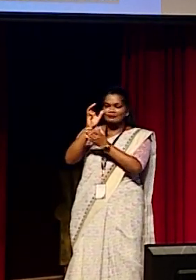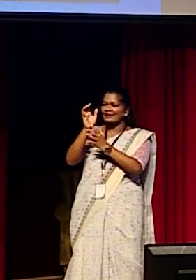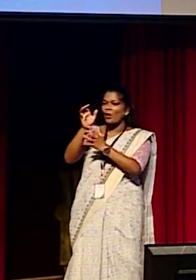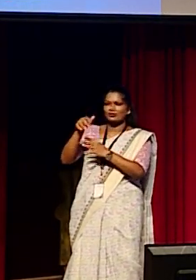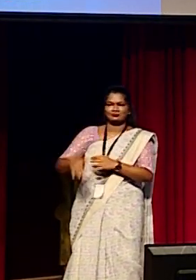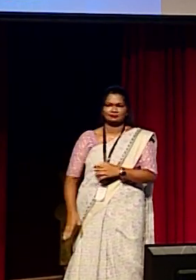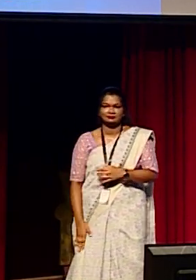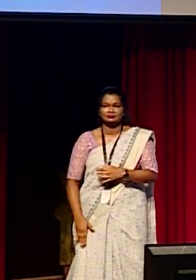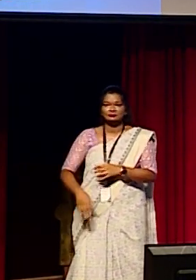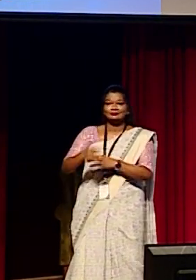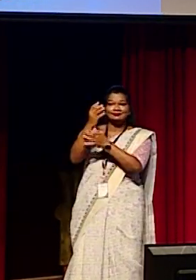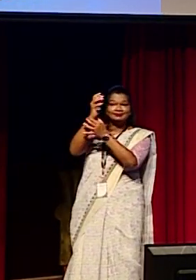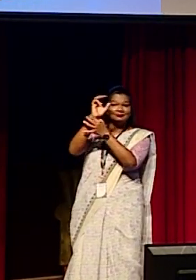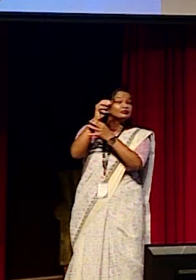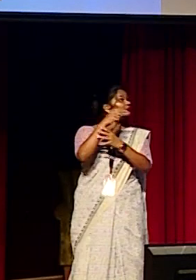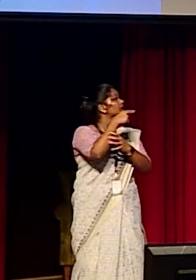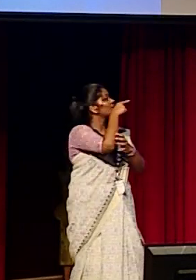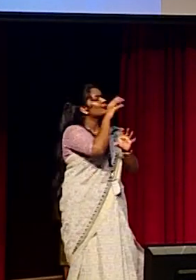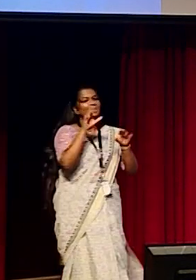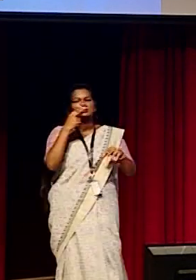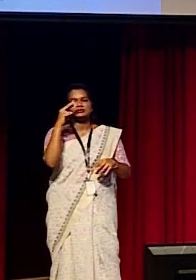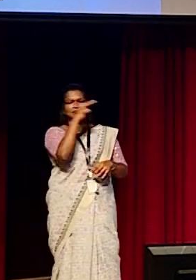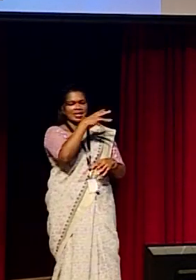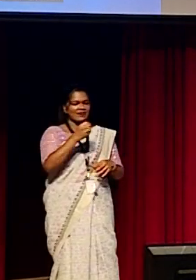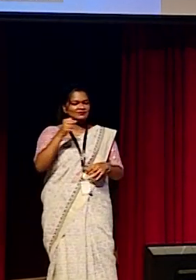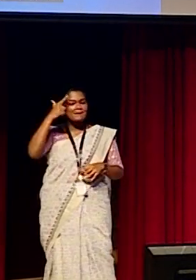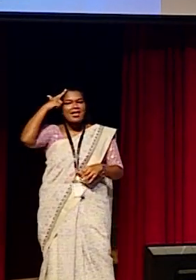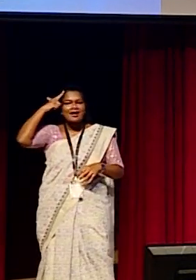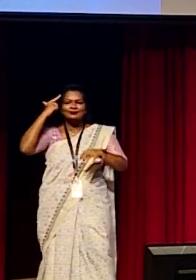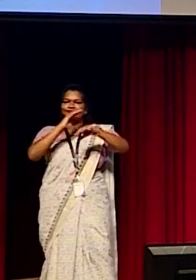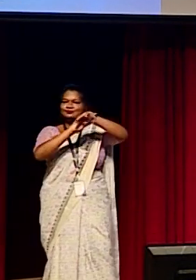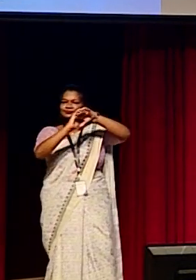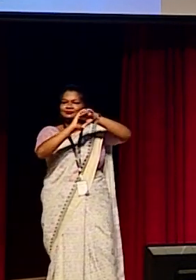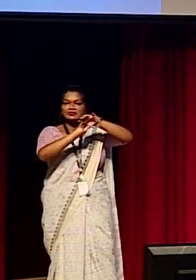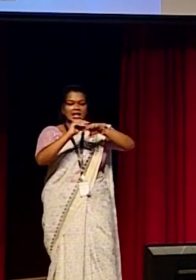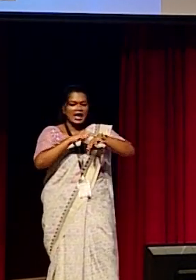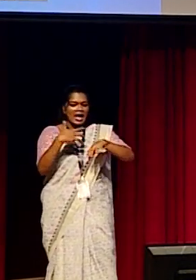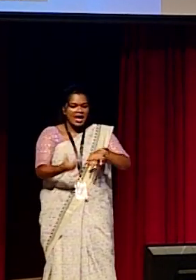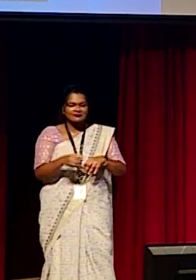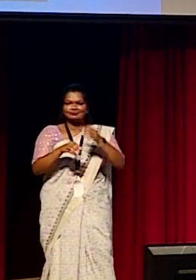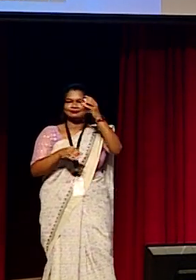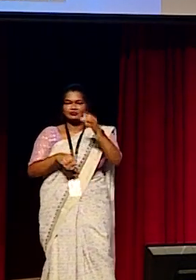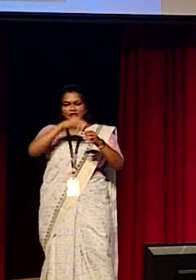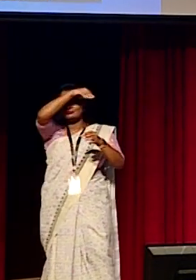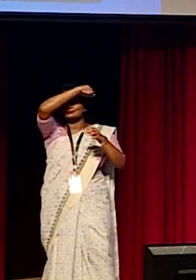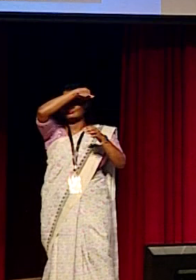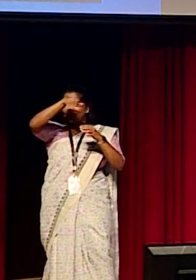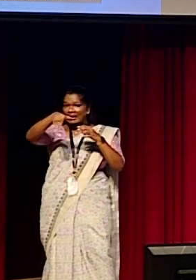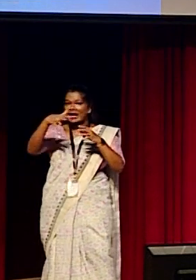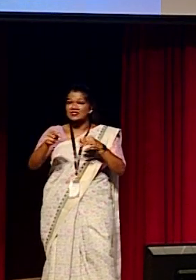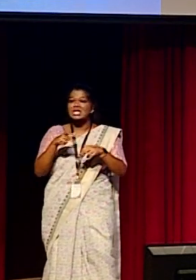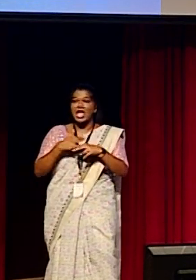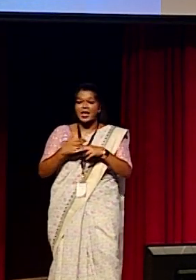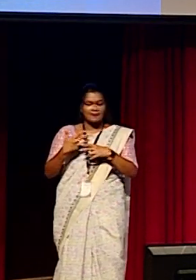Heel. And you can see the dark portion that I've highlighted is a wooden keel that goes across the foot. And as the name